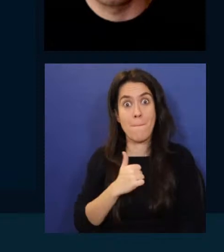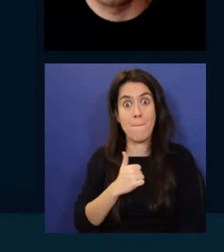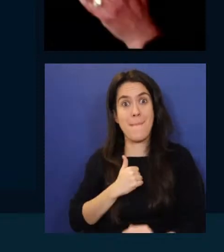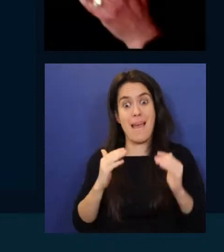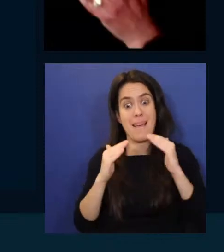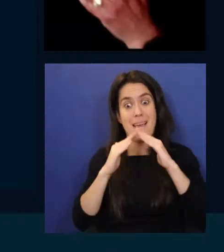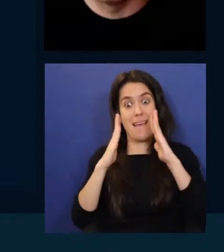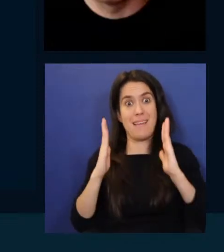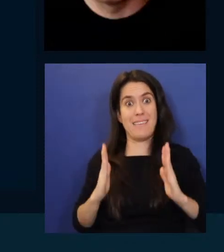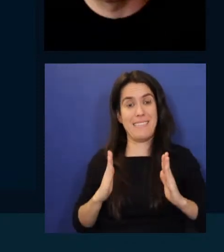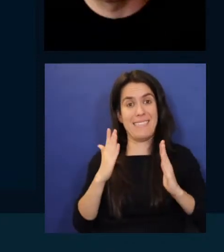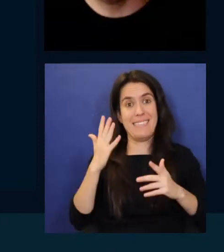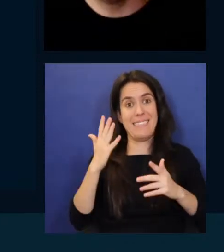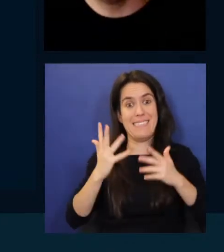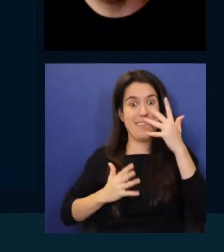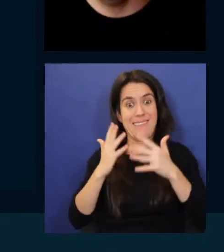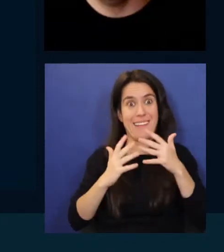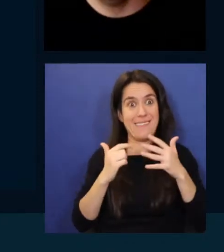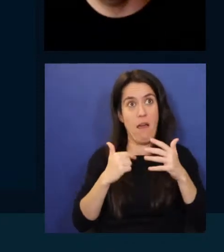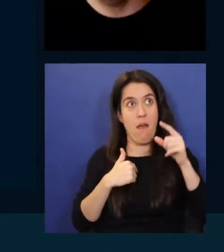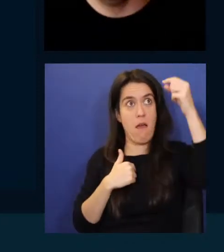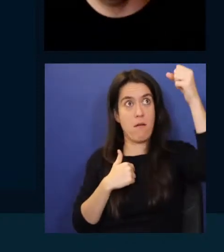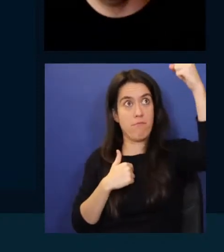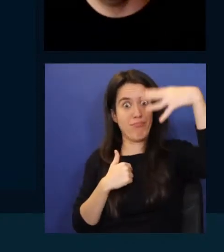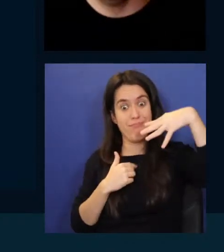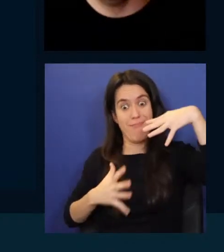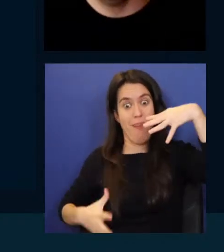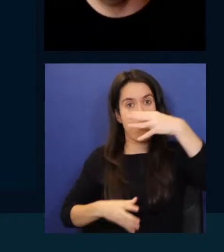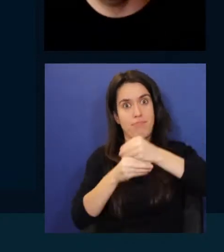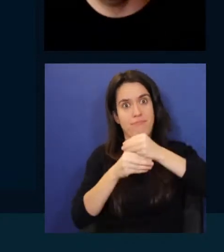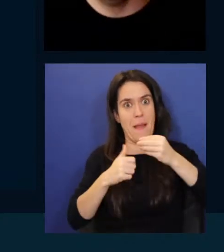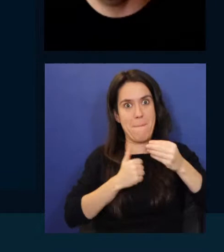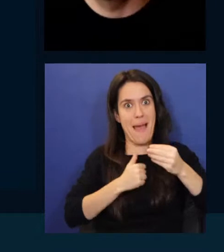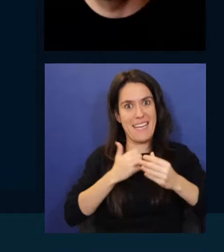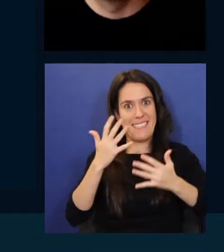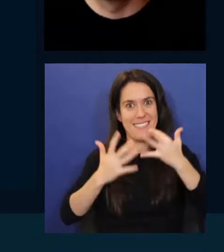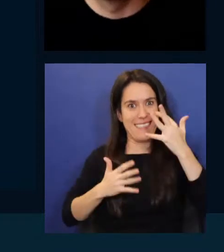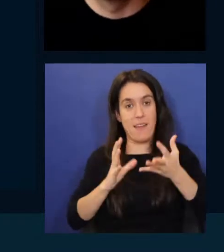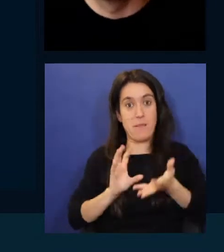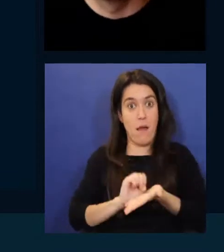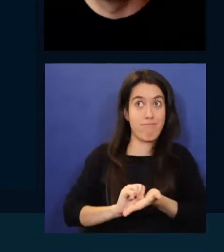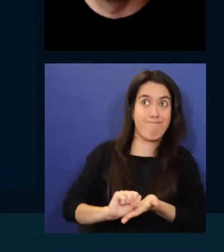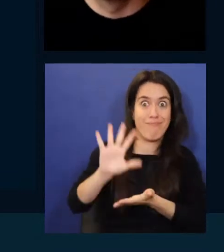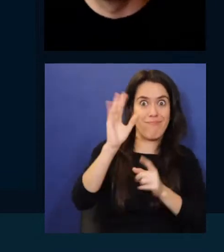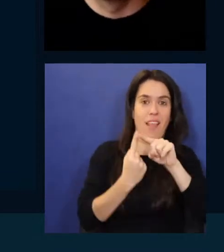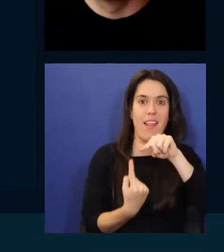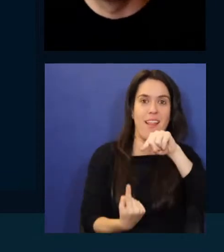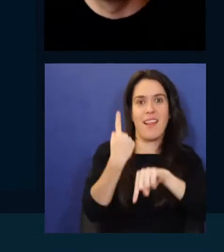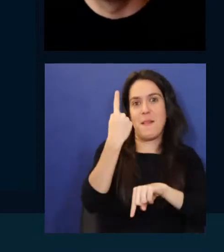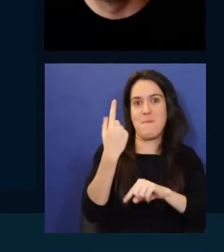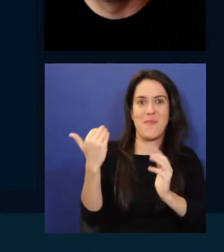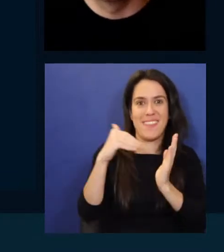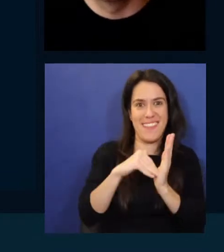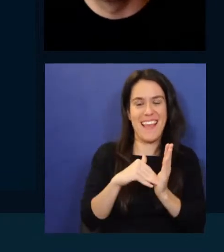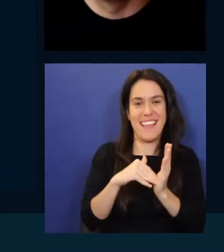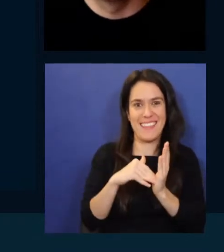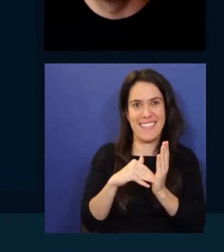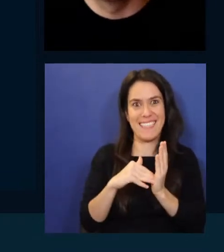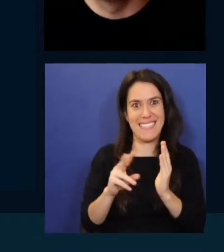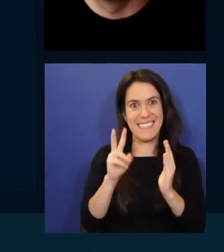data, and data they receive from other retail customers to perform forecasting and planning